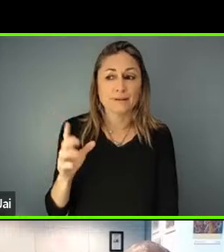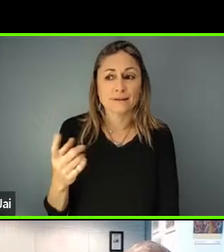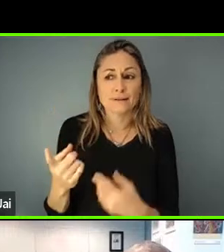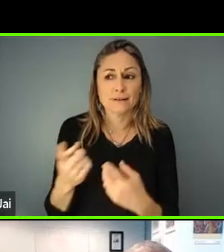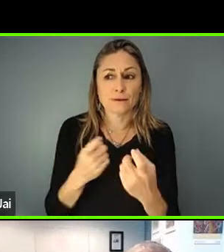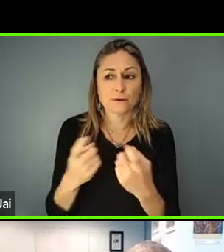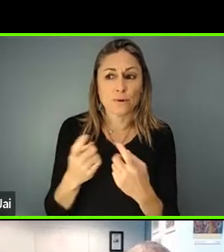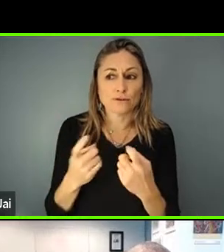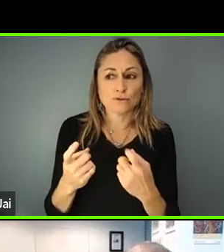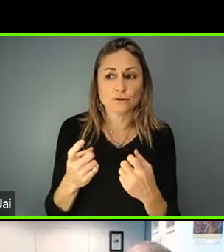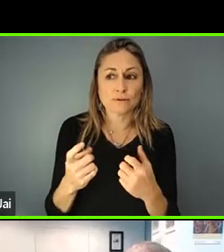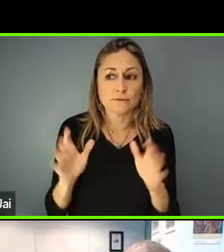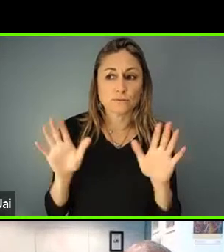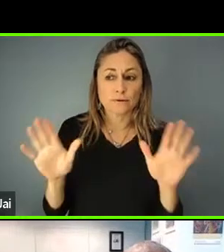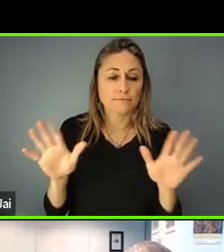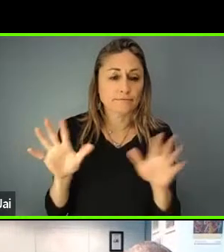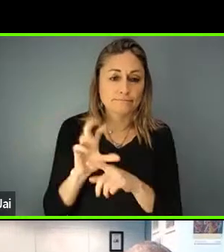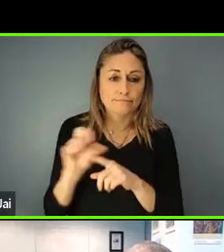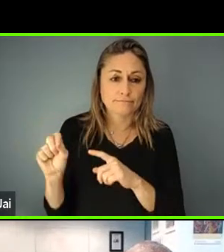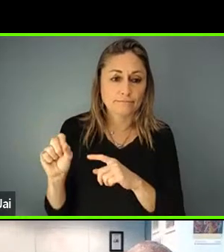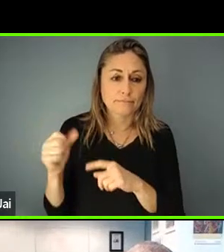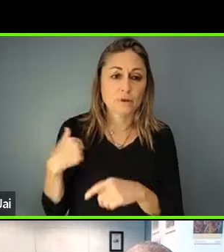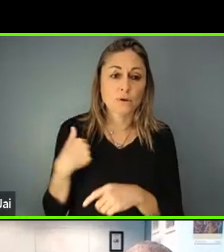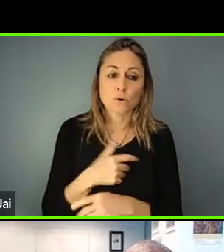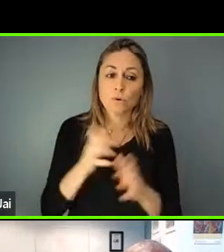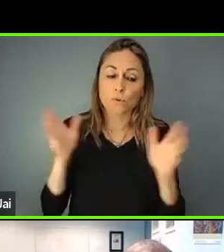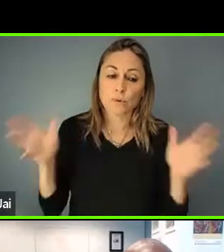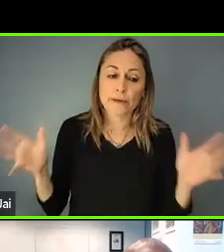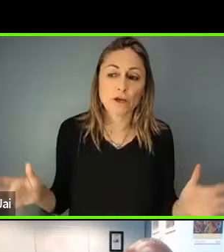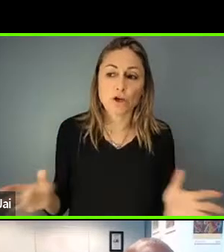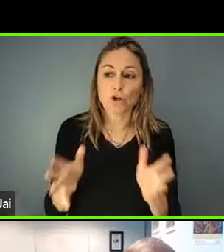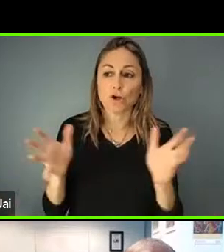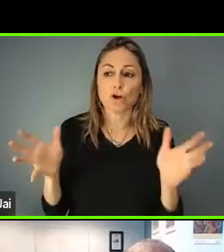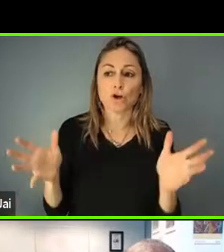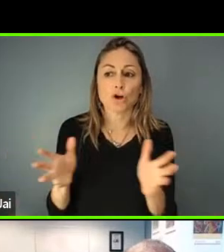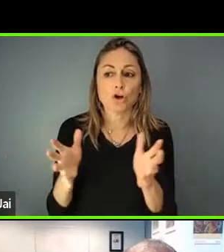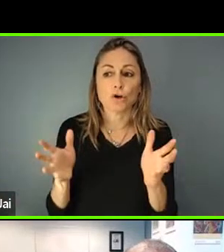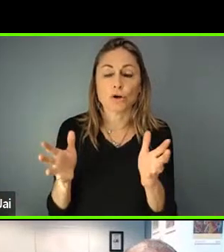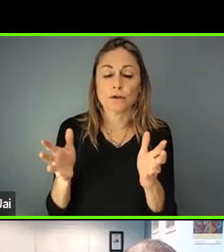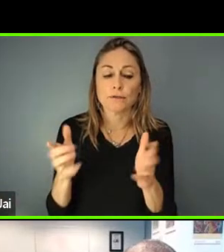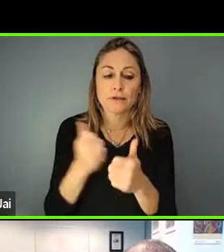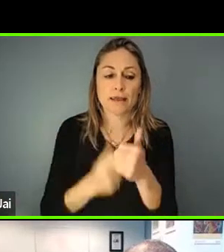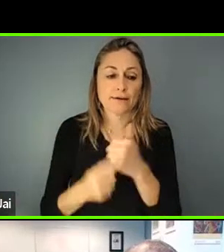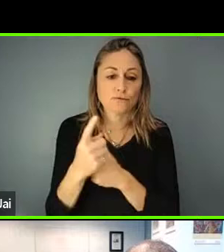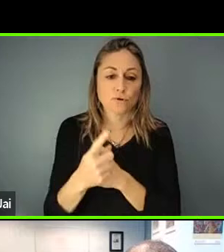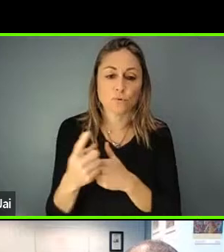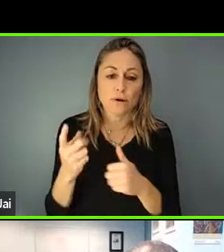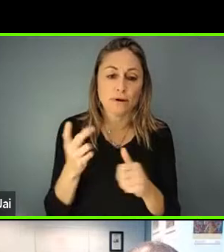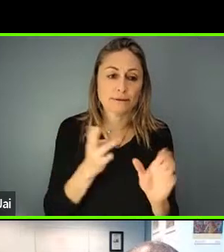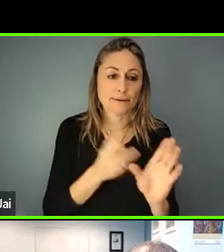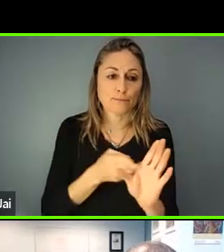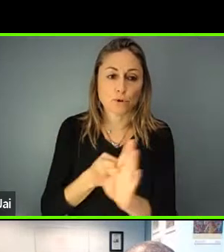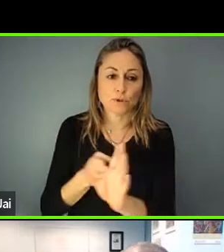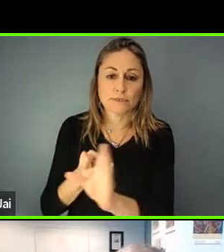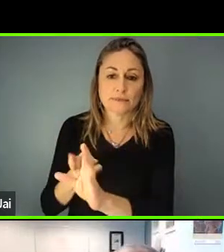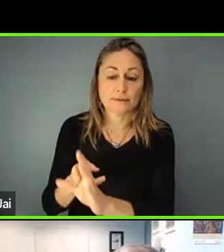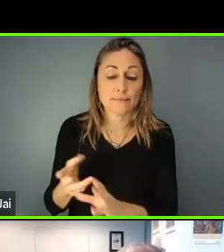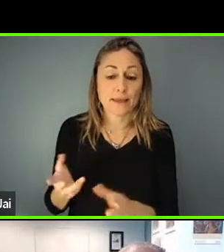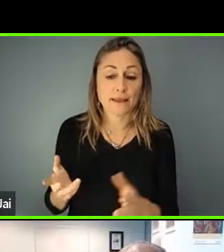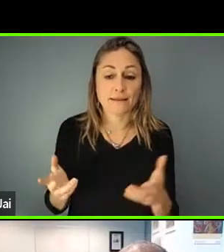outstanding, and we encourage that everyone participates. So the folks